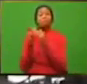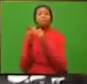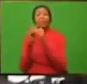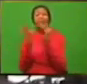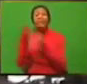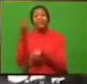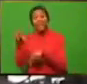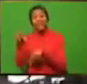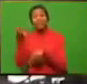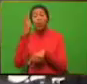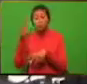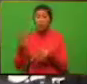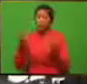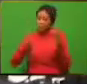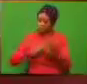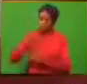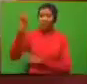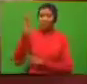breakers once and for all.